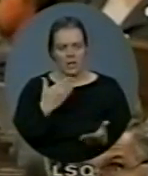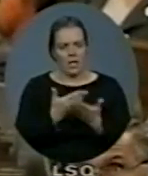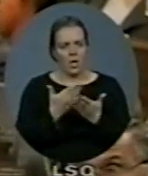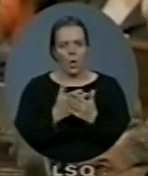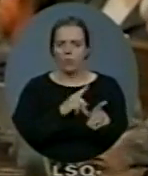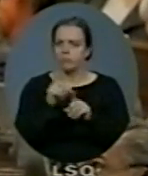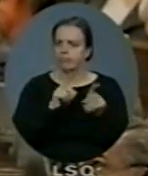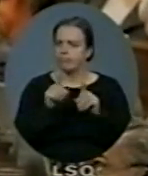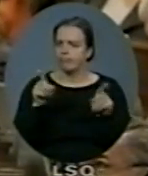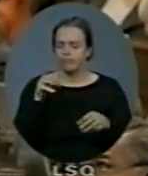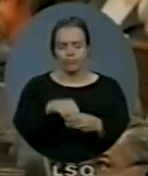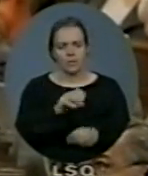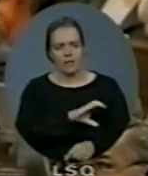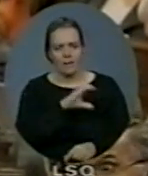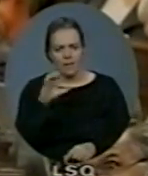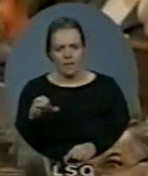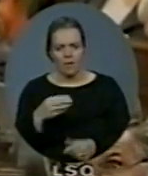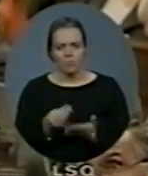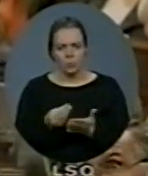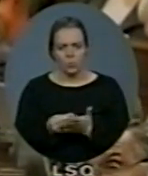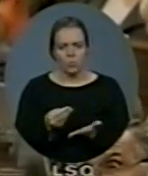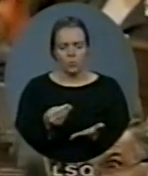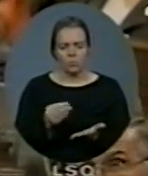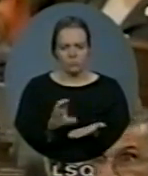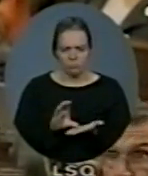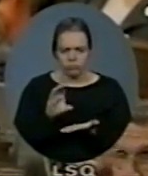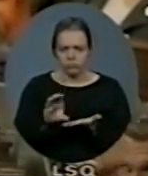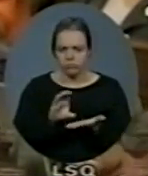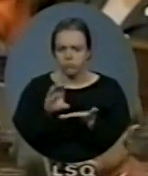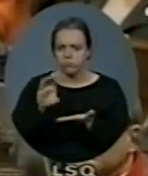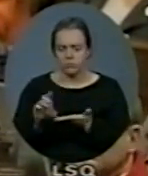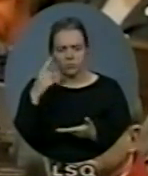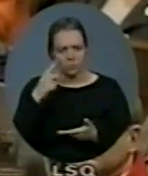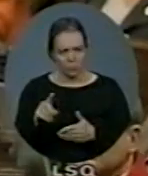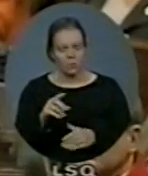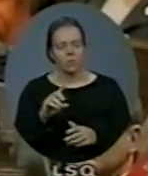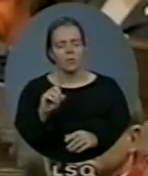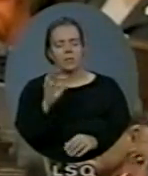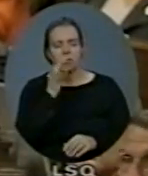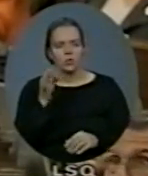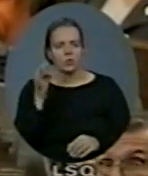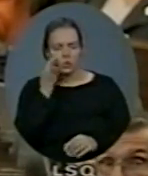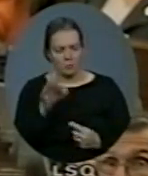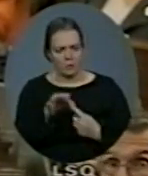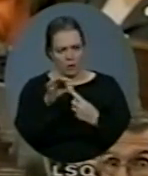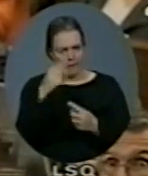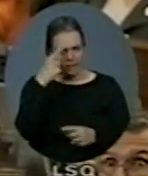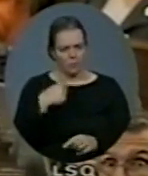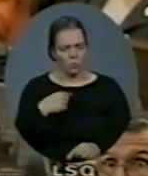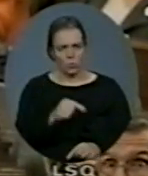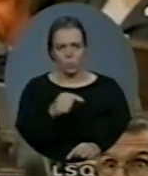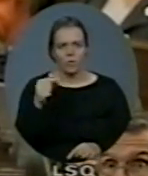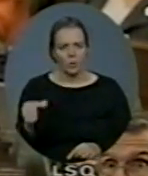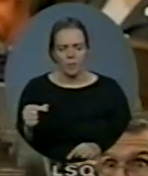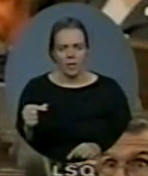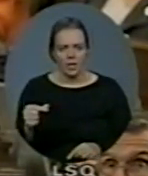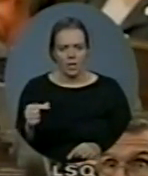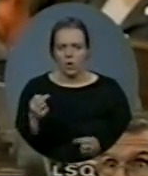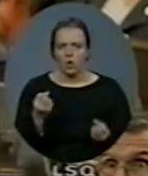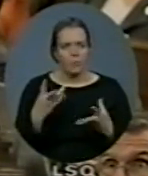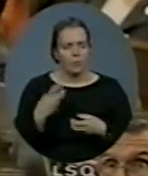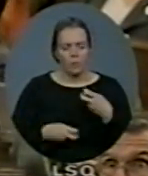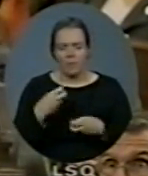record investments in education across this country. It's a priority for this government. Mr. Speaker, there are no health concerns in that school. You should not portray